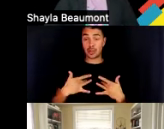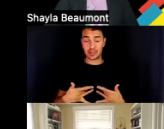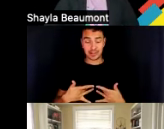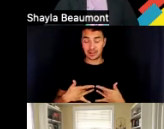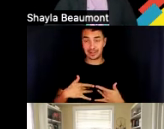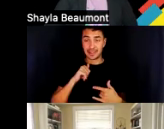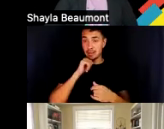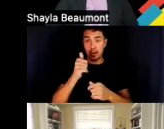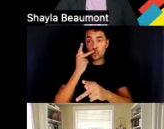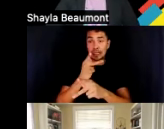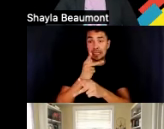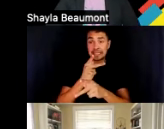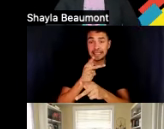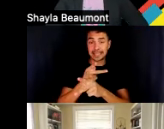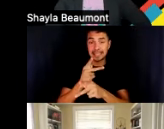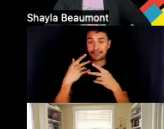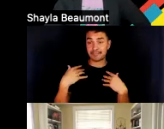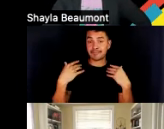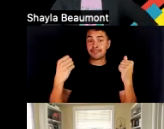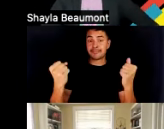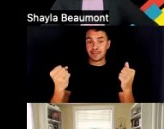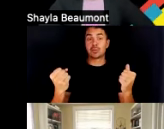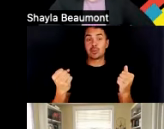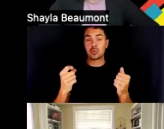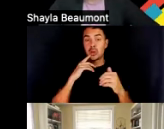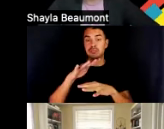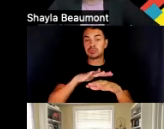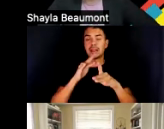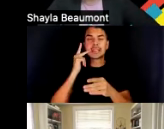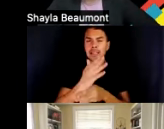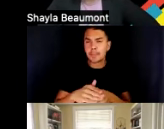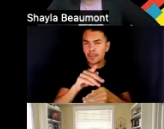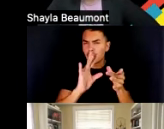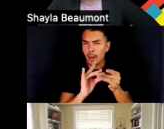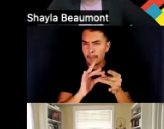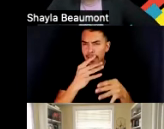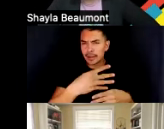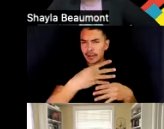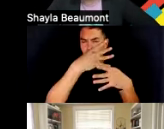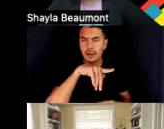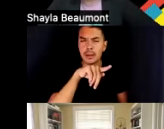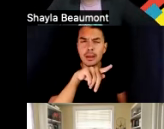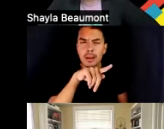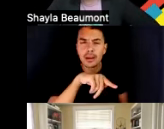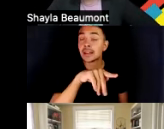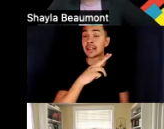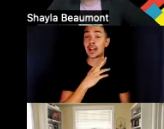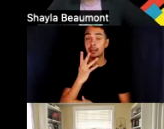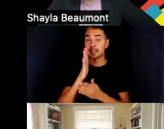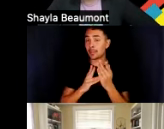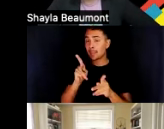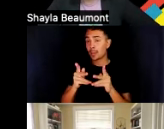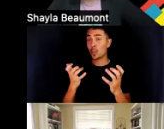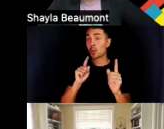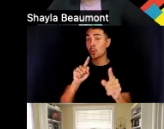so thinking about who we can refer folks to, and I did see some comments talking about, folks not wanting to go to the hospital because they're